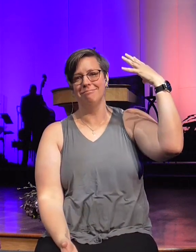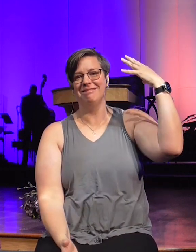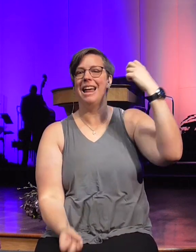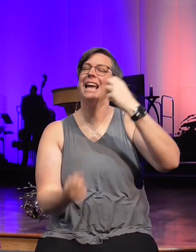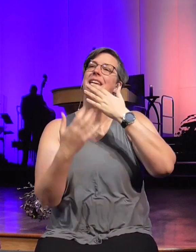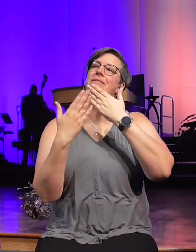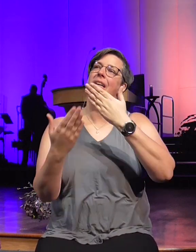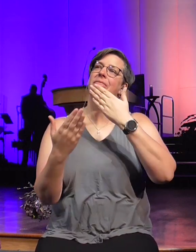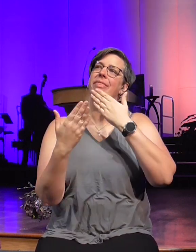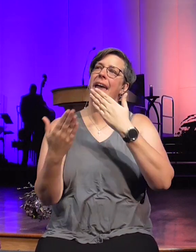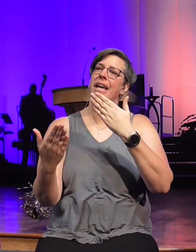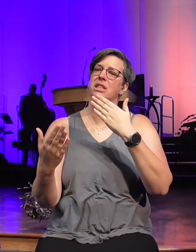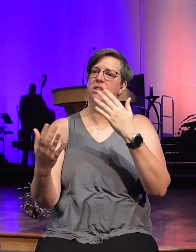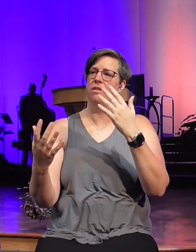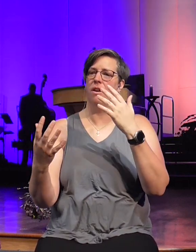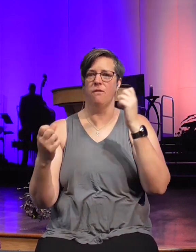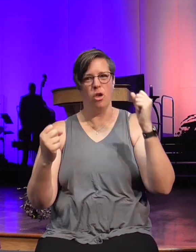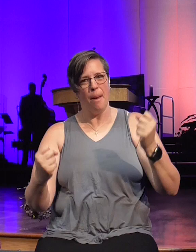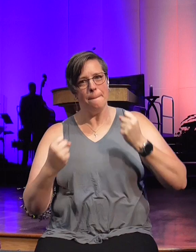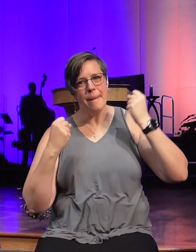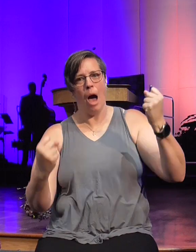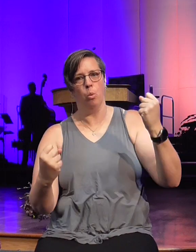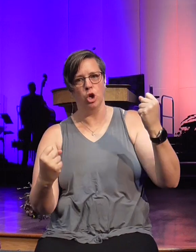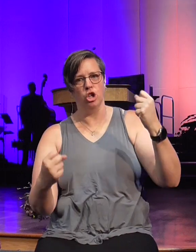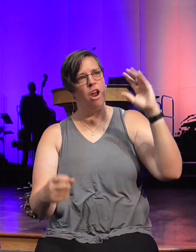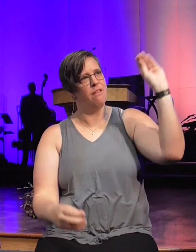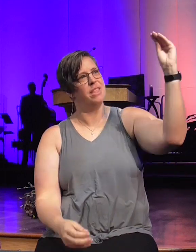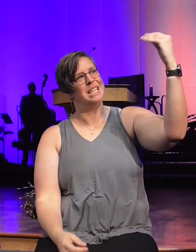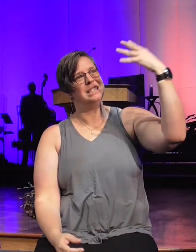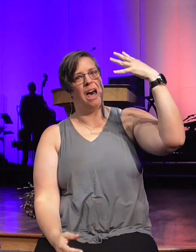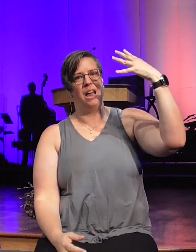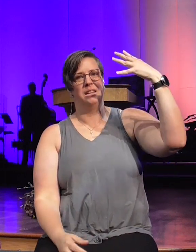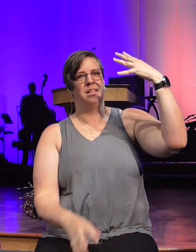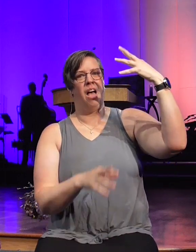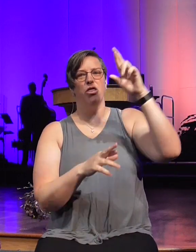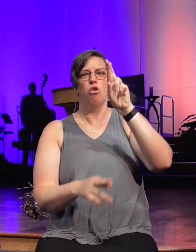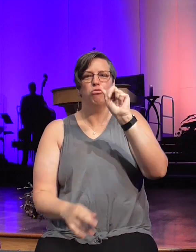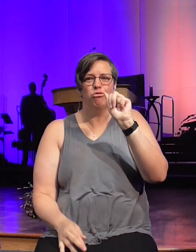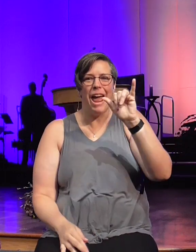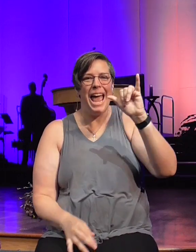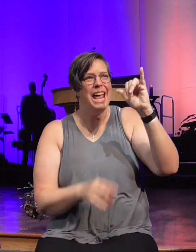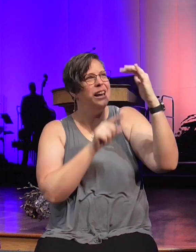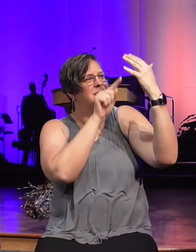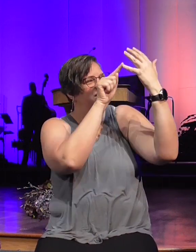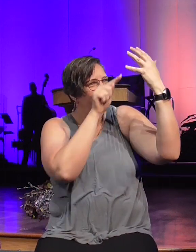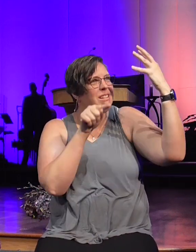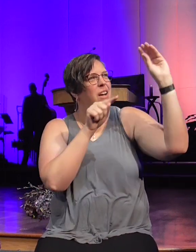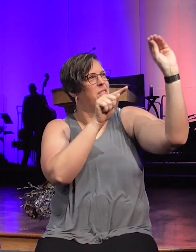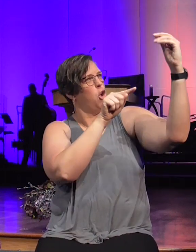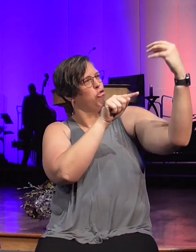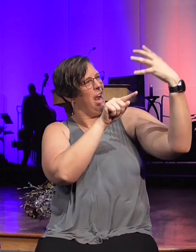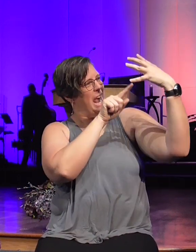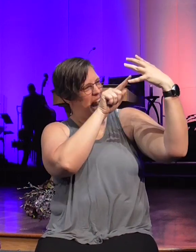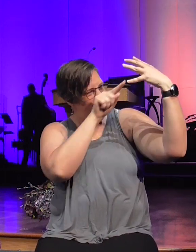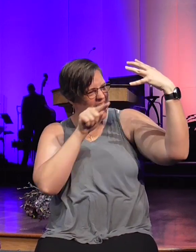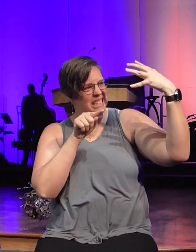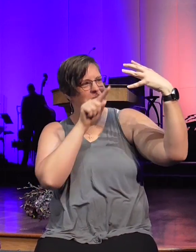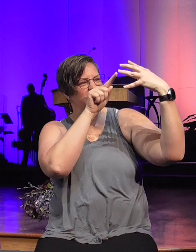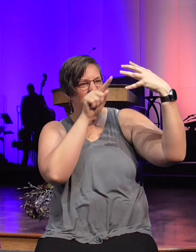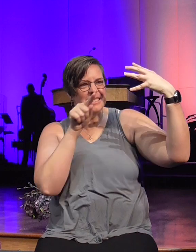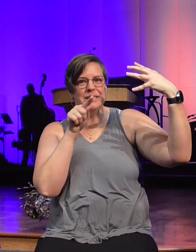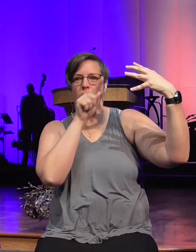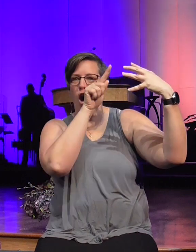giving thanks for the power of the sun, the rays of the sun. And perhaps we could say the rays are the